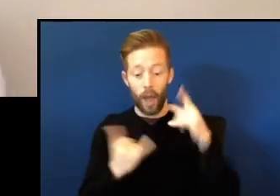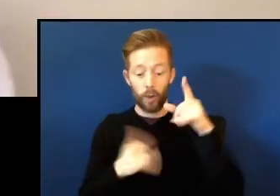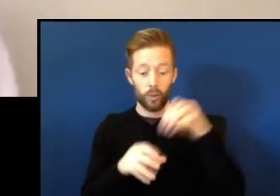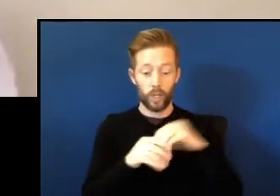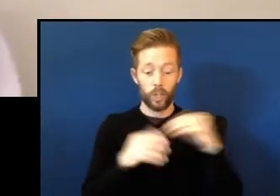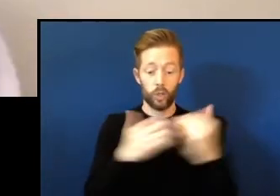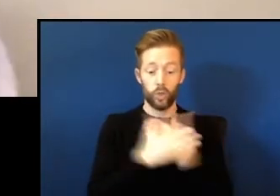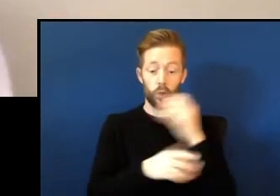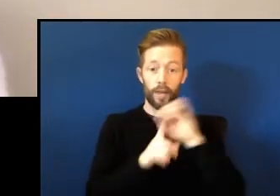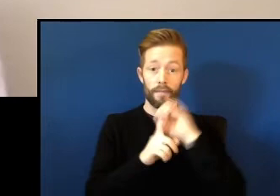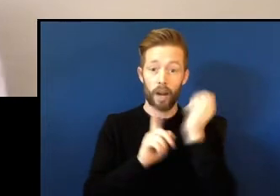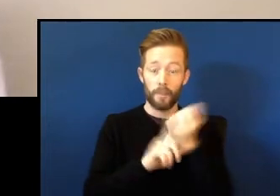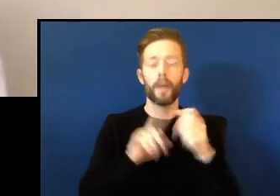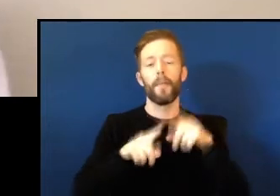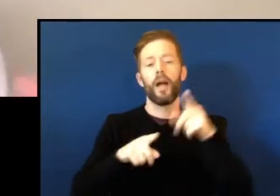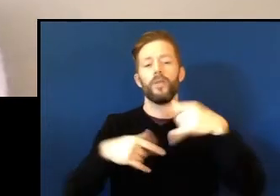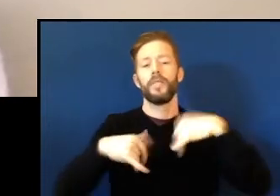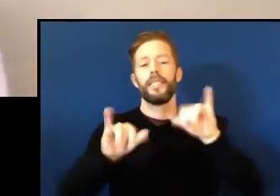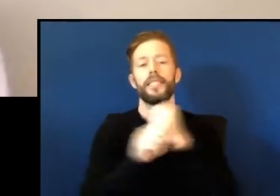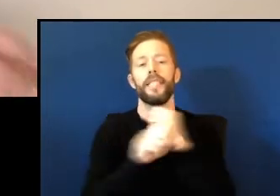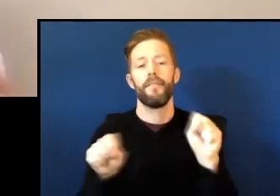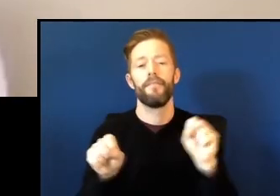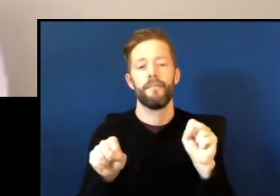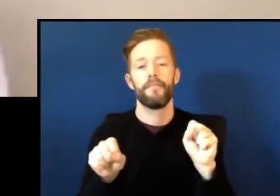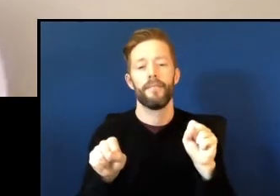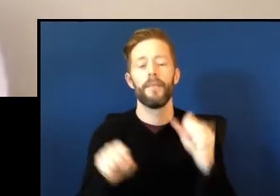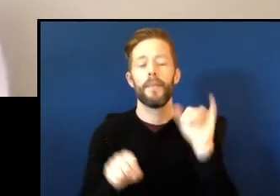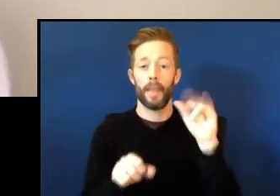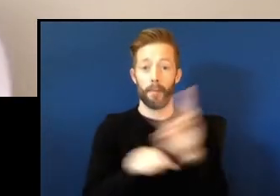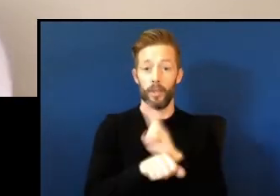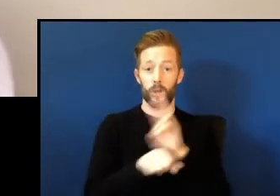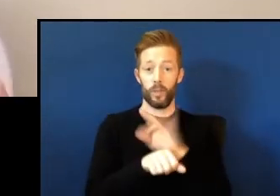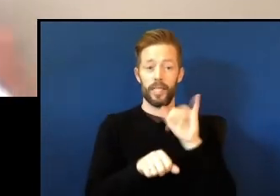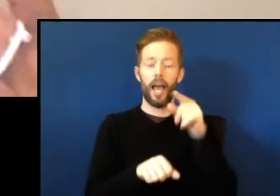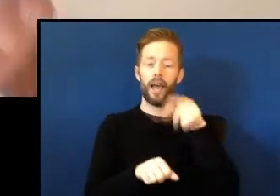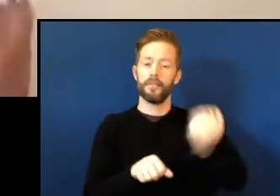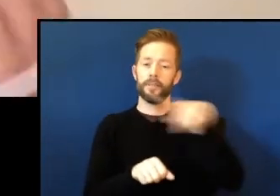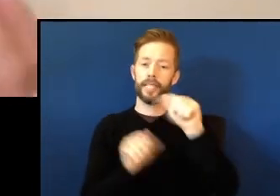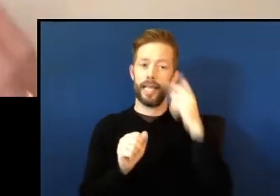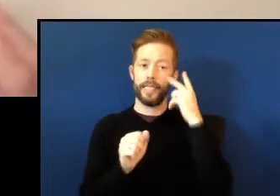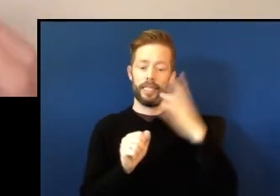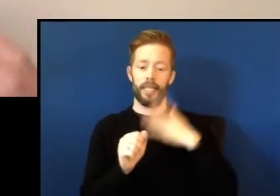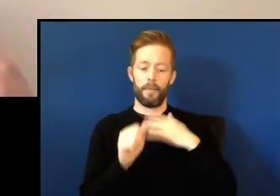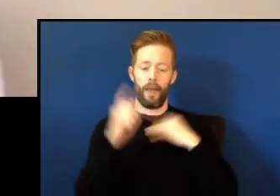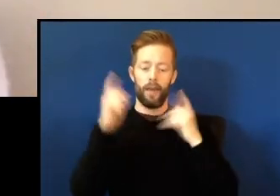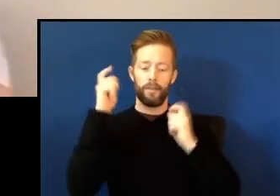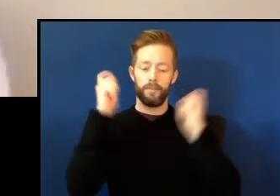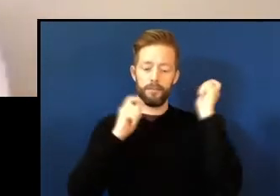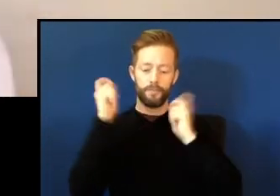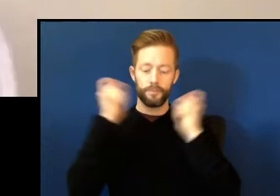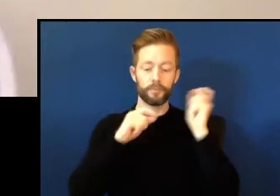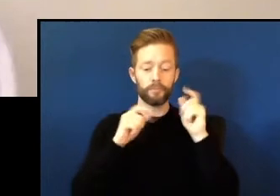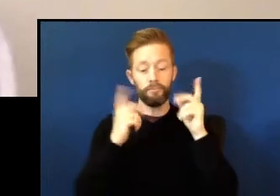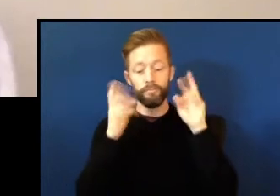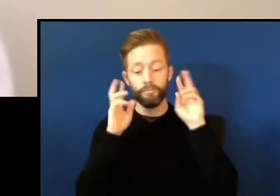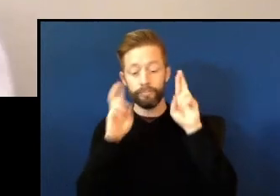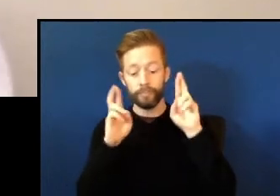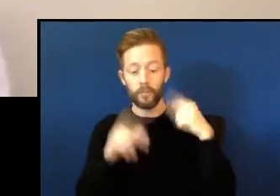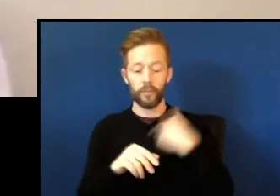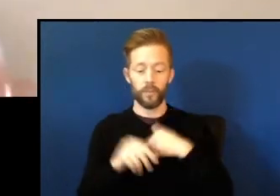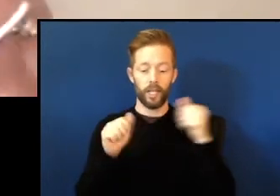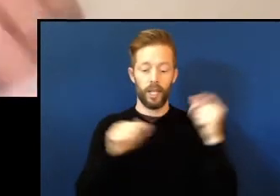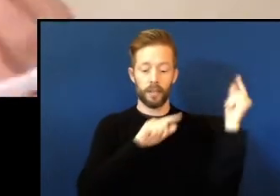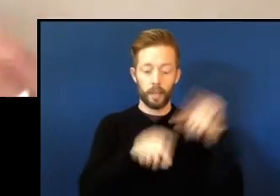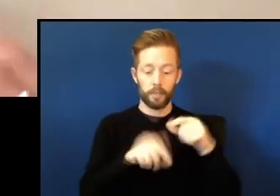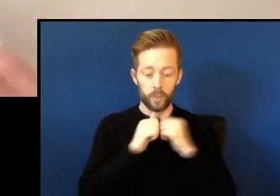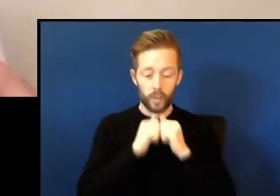environment, but you're still safe. So I've been using the clear mask so that they can see my expressions until hopefully we can come